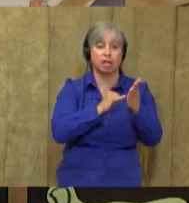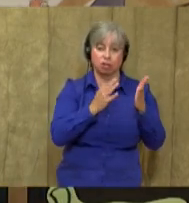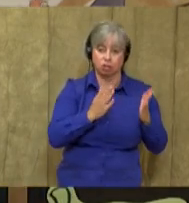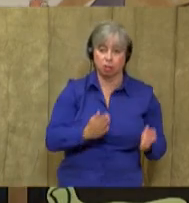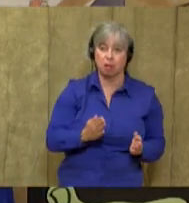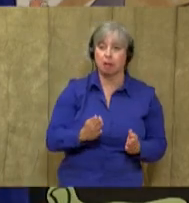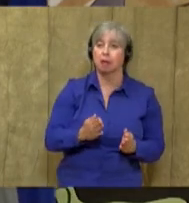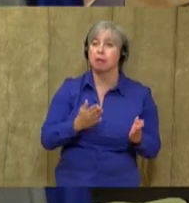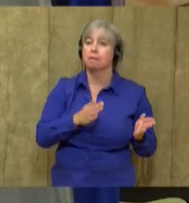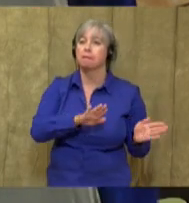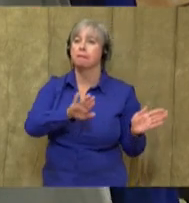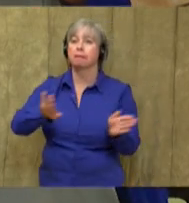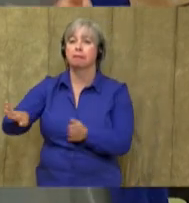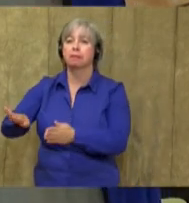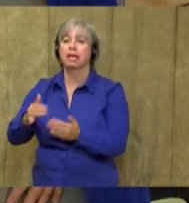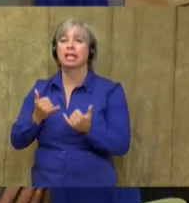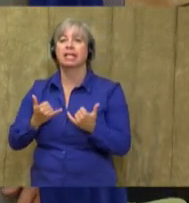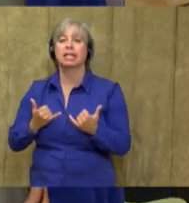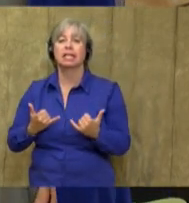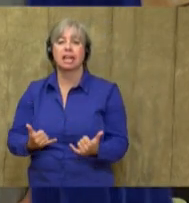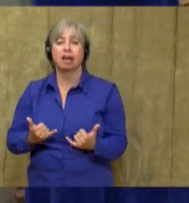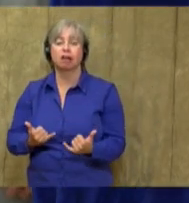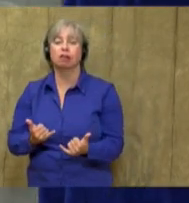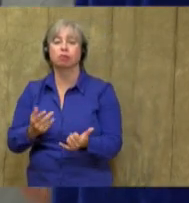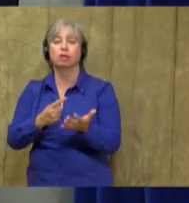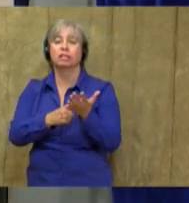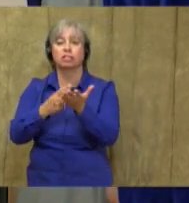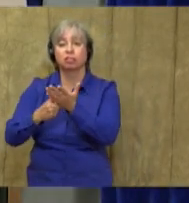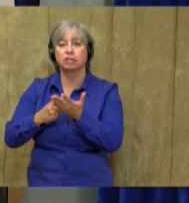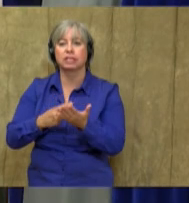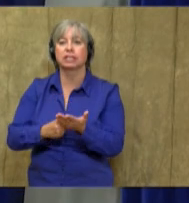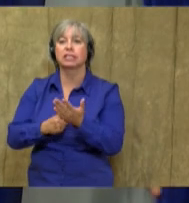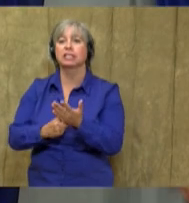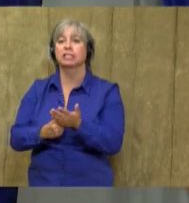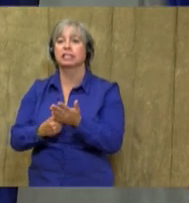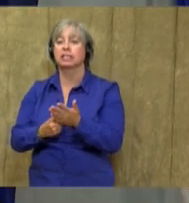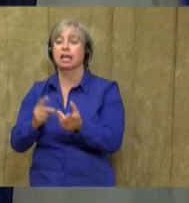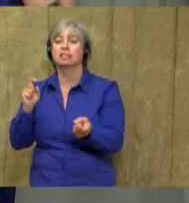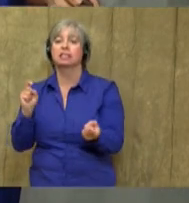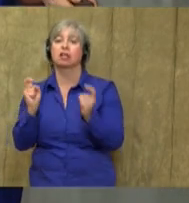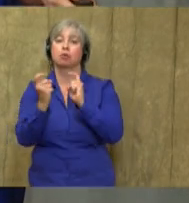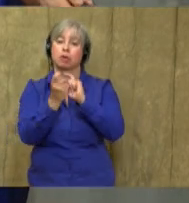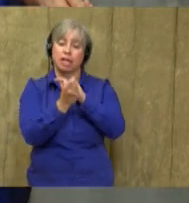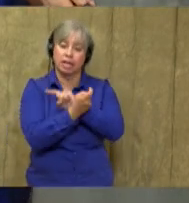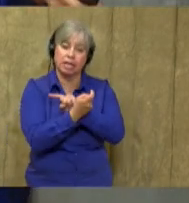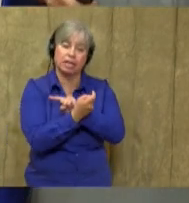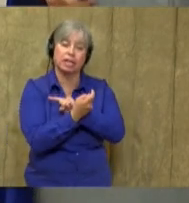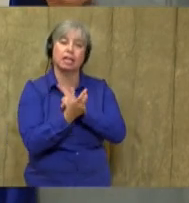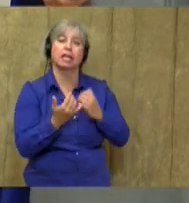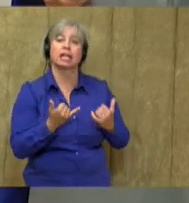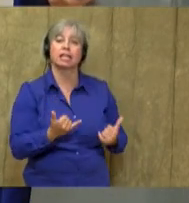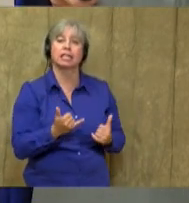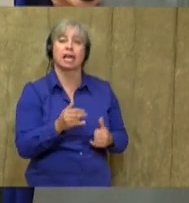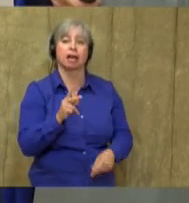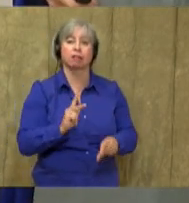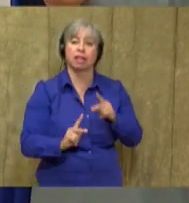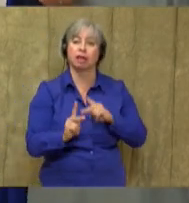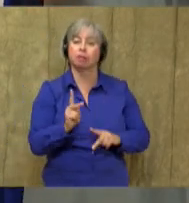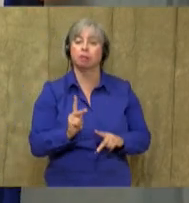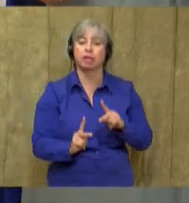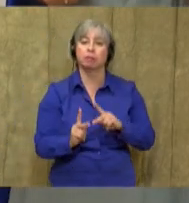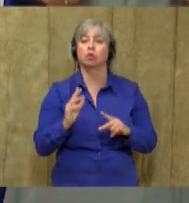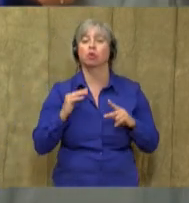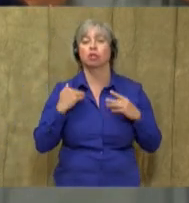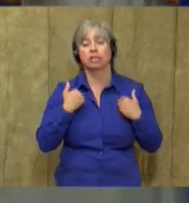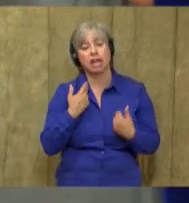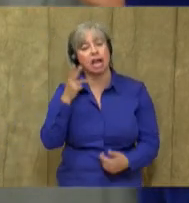of the church. Remember, the church is extremely powerful, but there's going to come a time when the people are going to get tired of what the church is telling them, and they're